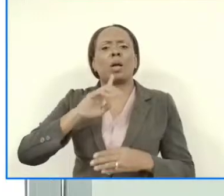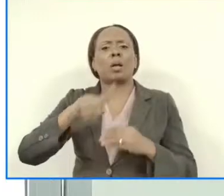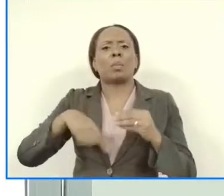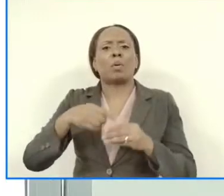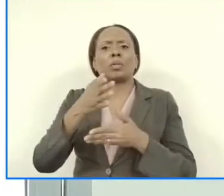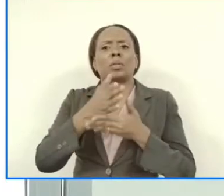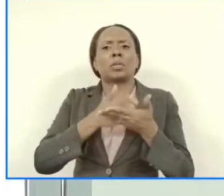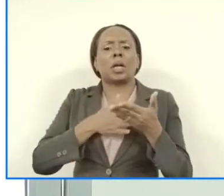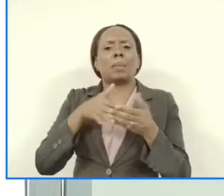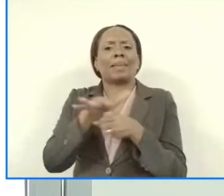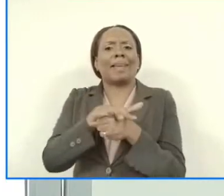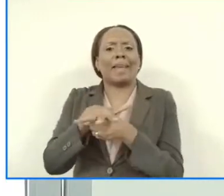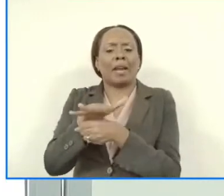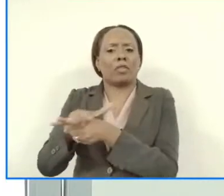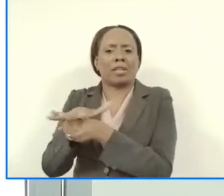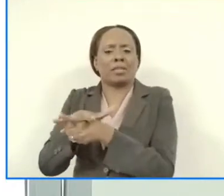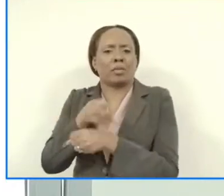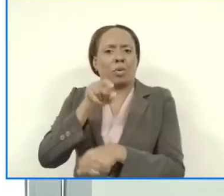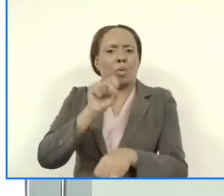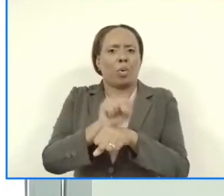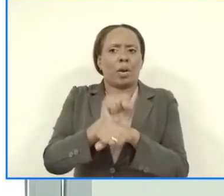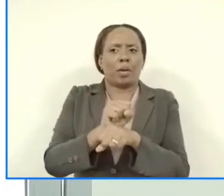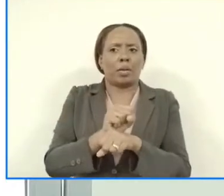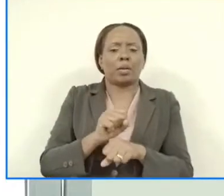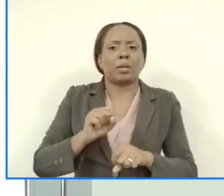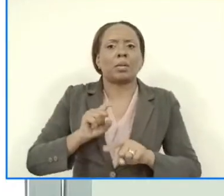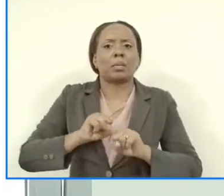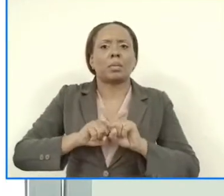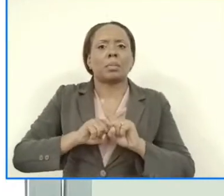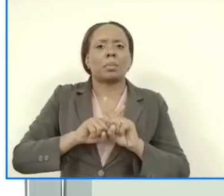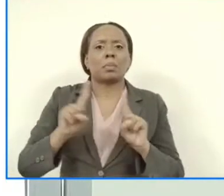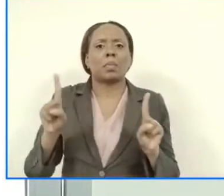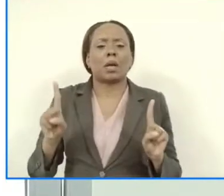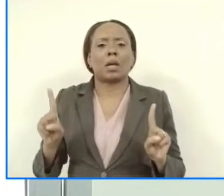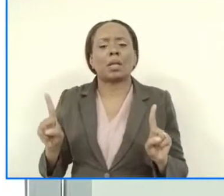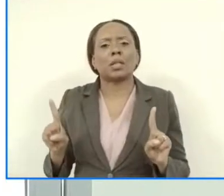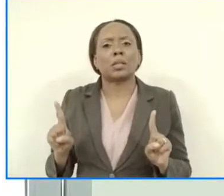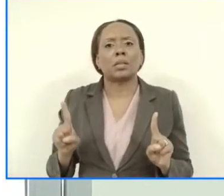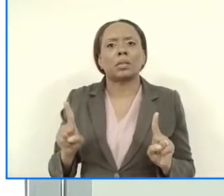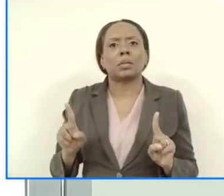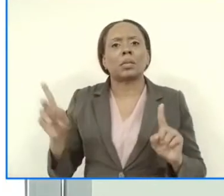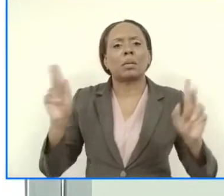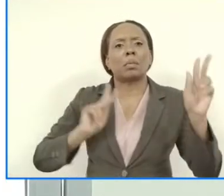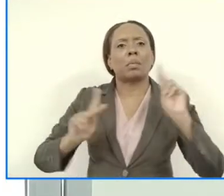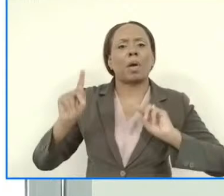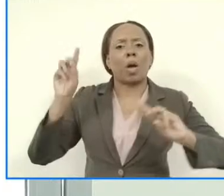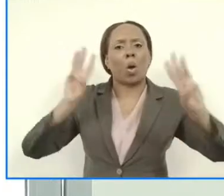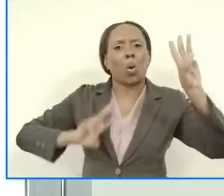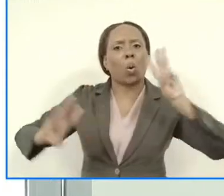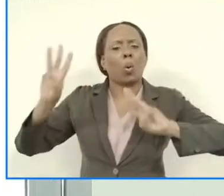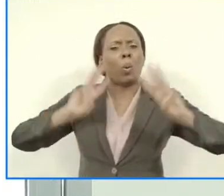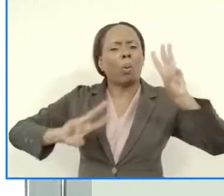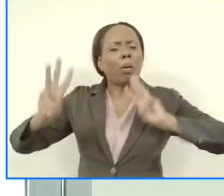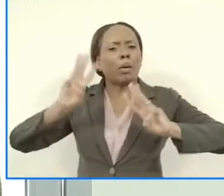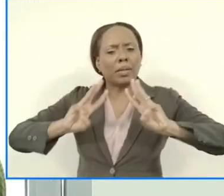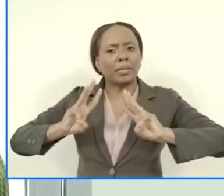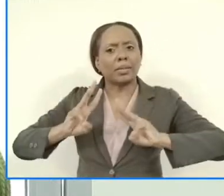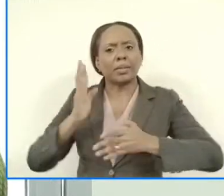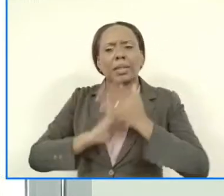in, but members of the media have been receiving concerns from members of the public.